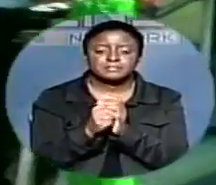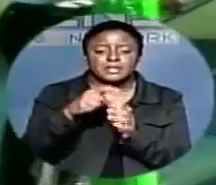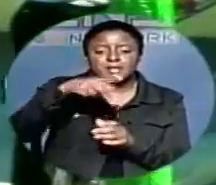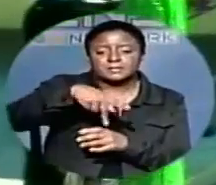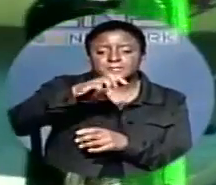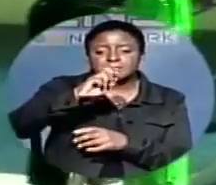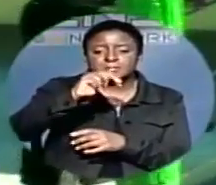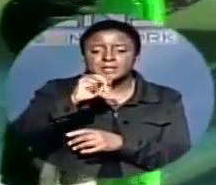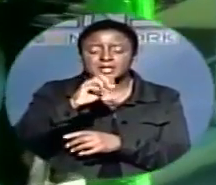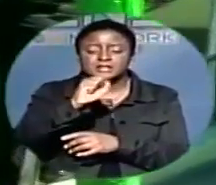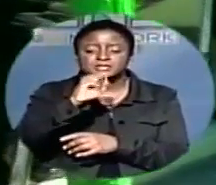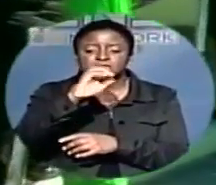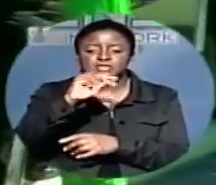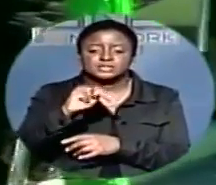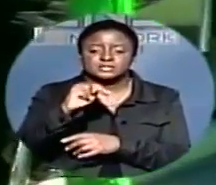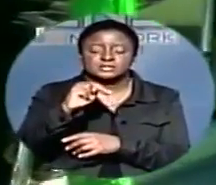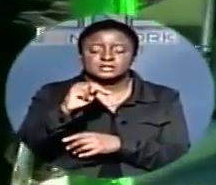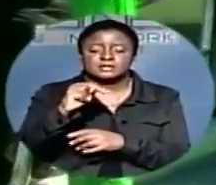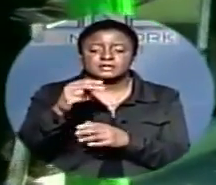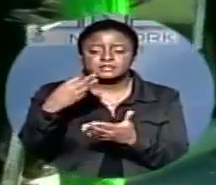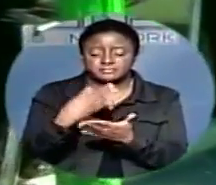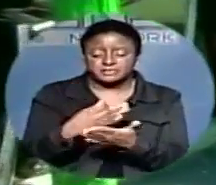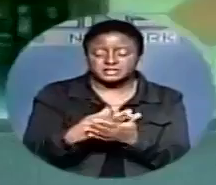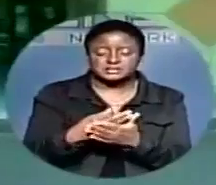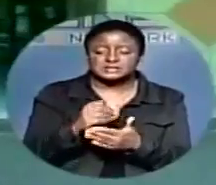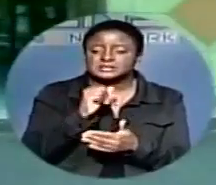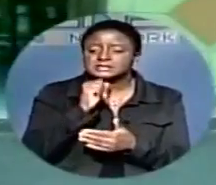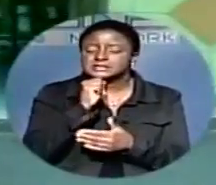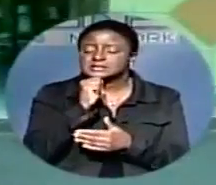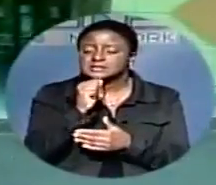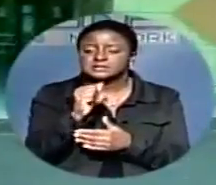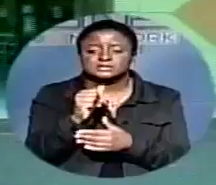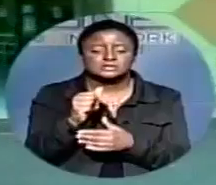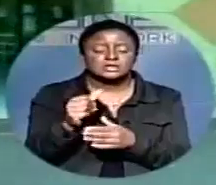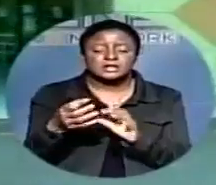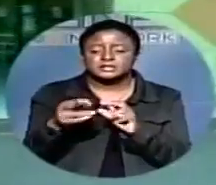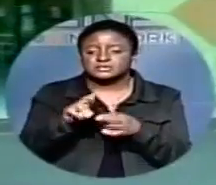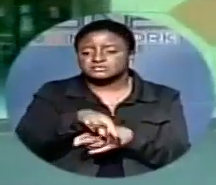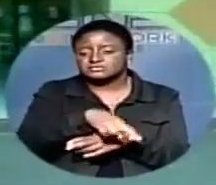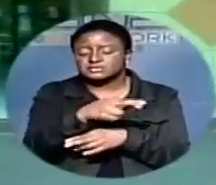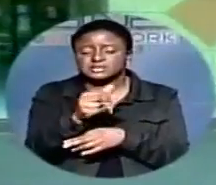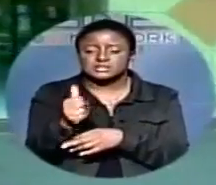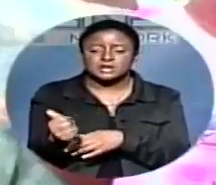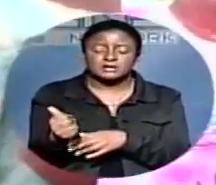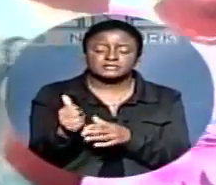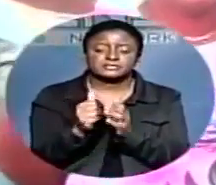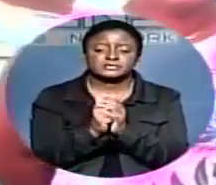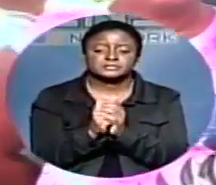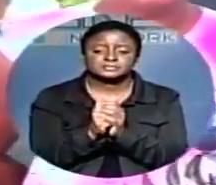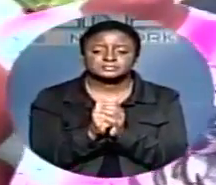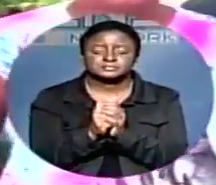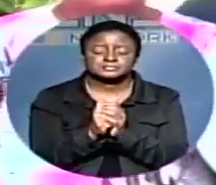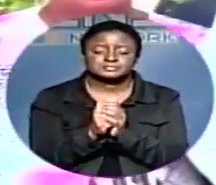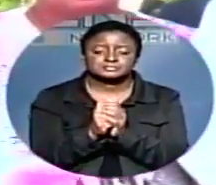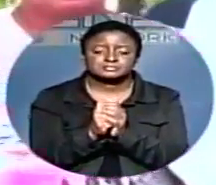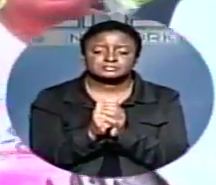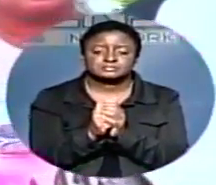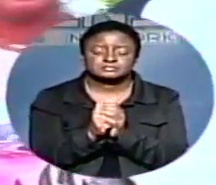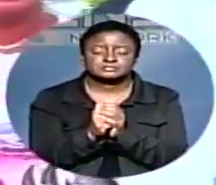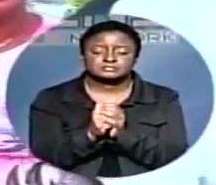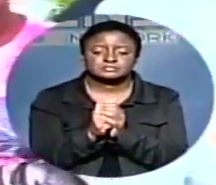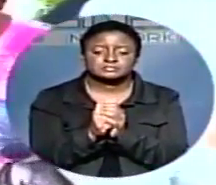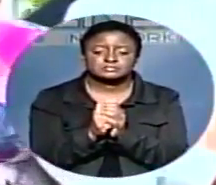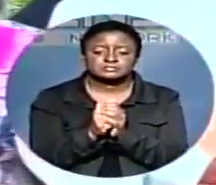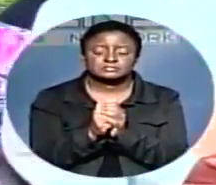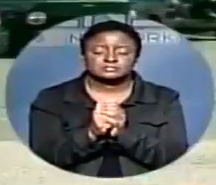funds remains an unresolved issue, which according to the former Chief Inventory Control Auditor at City Market, Winslow